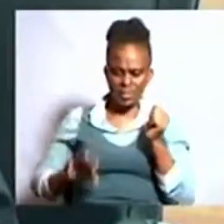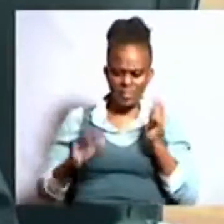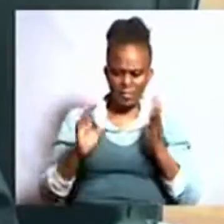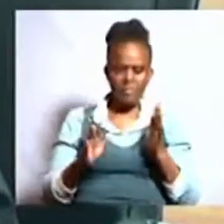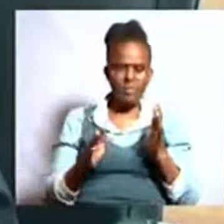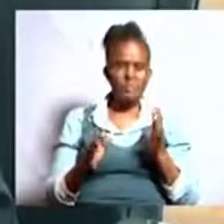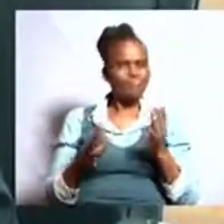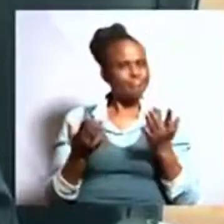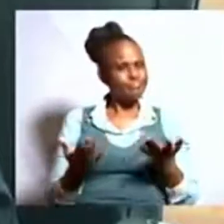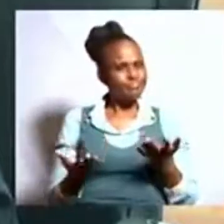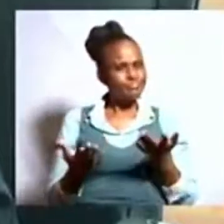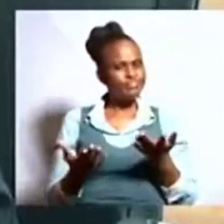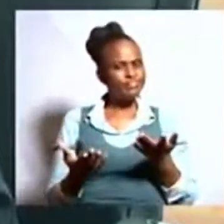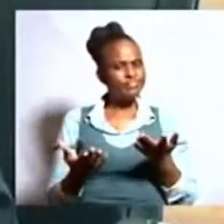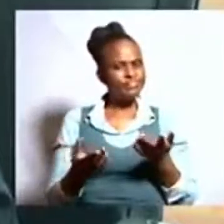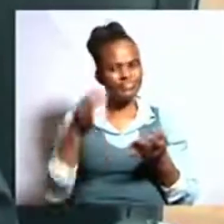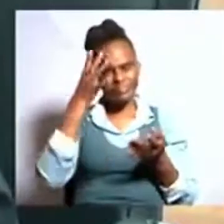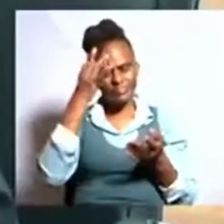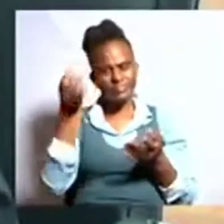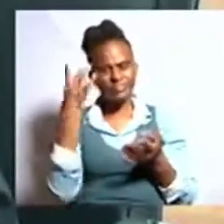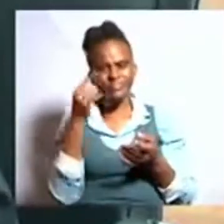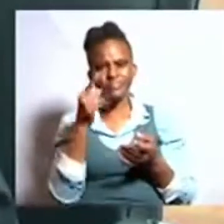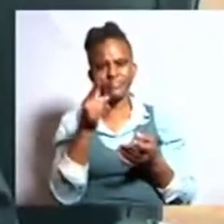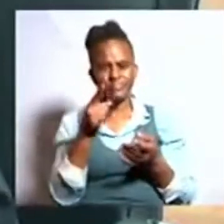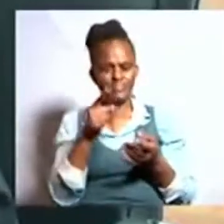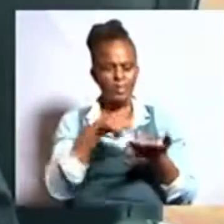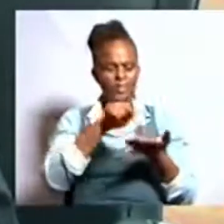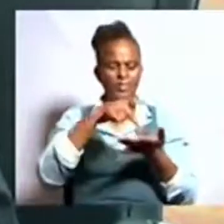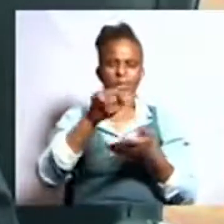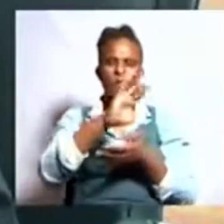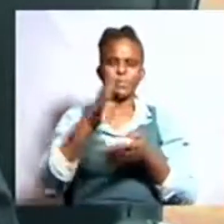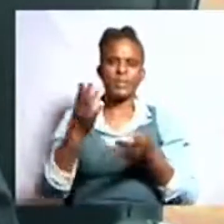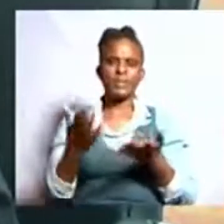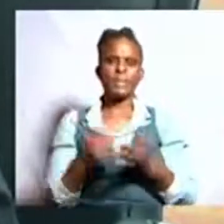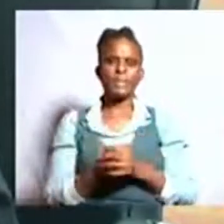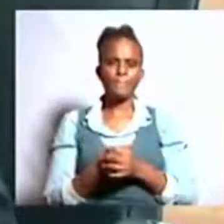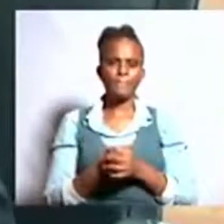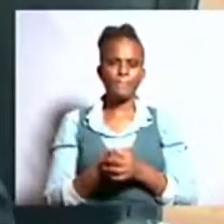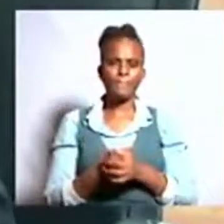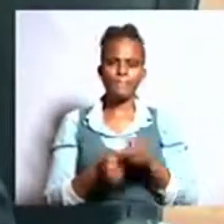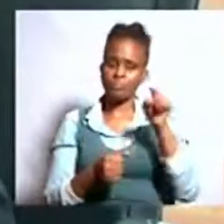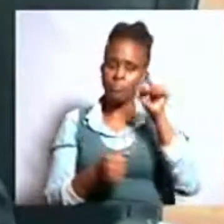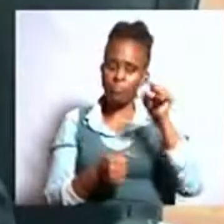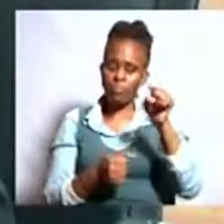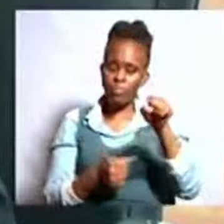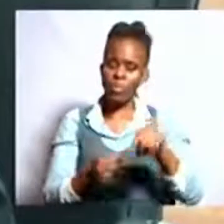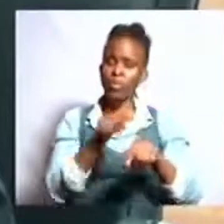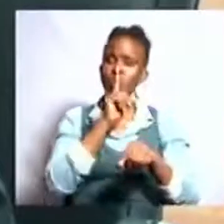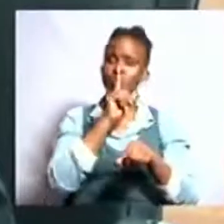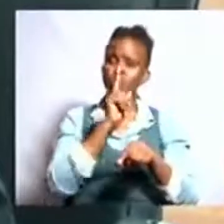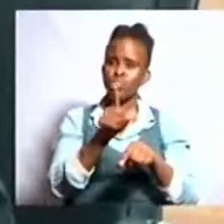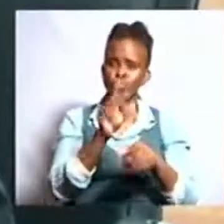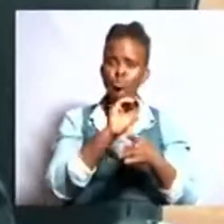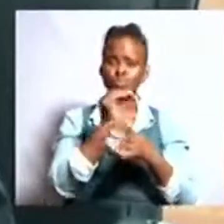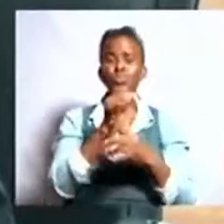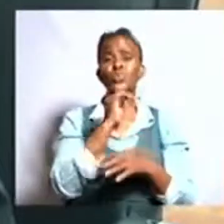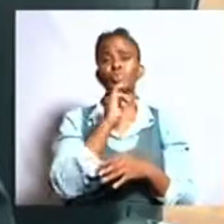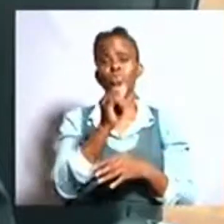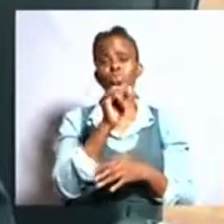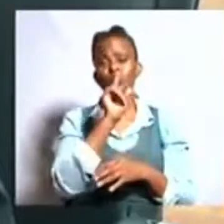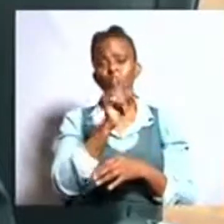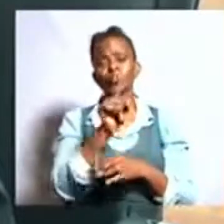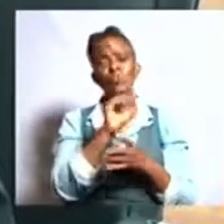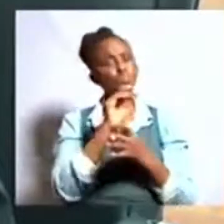are wantonly disregarding repayment. So is this a factual? Is it